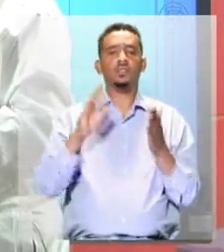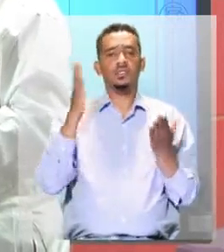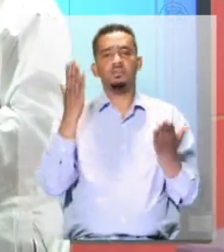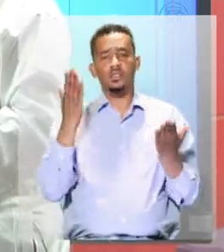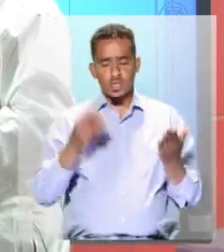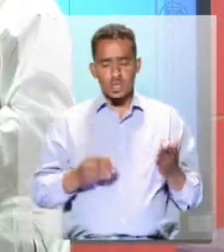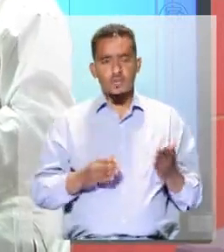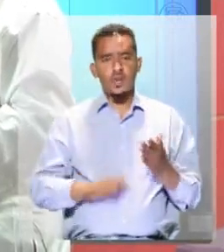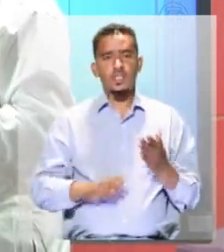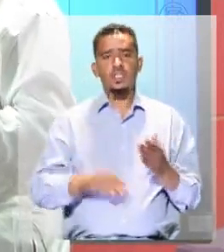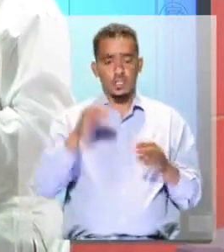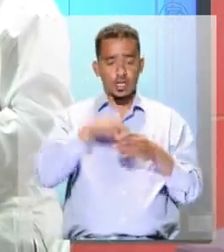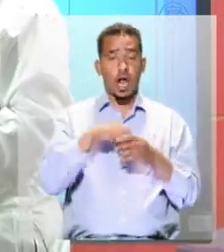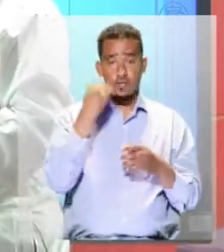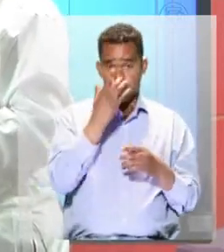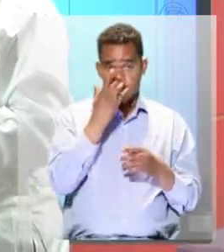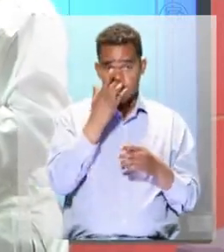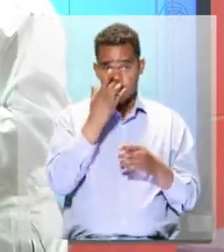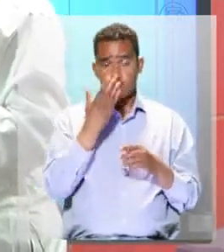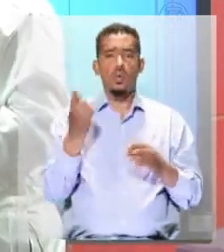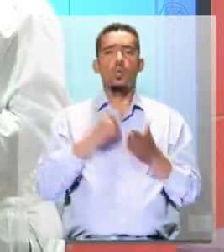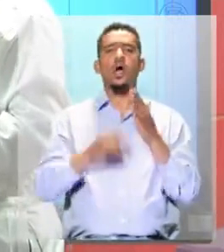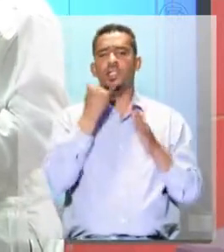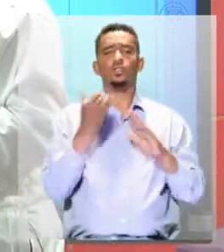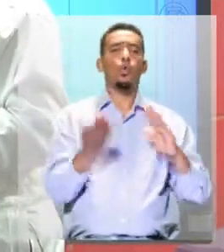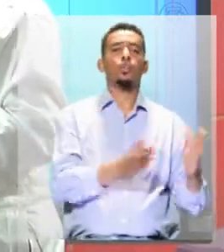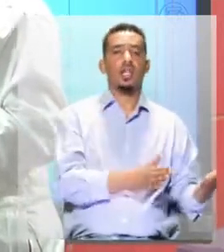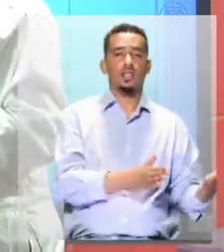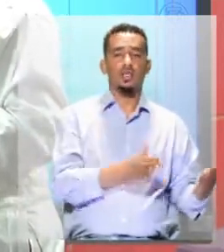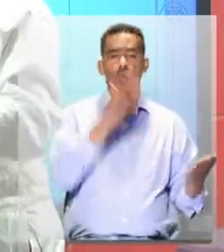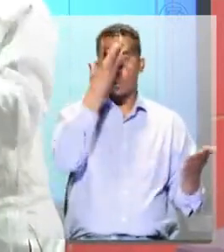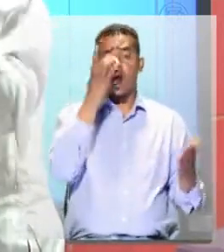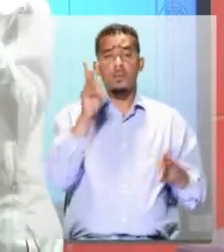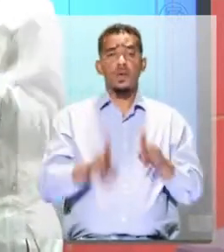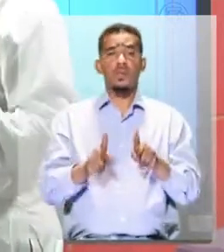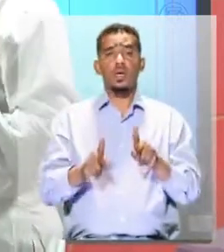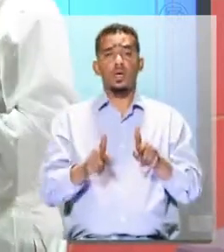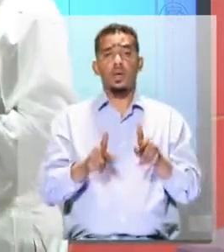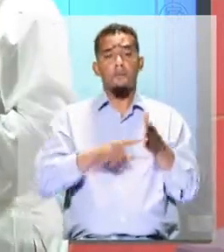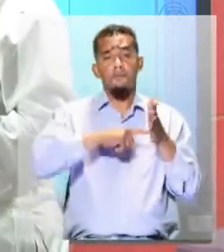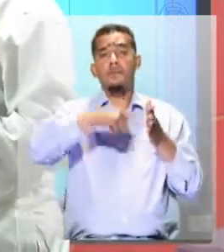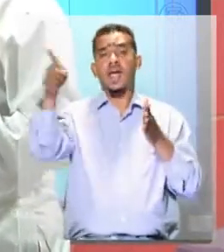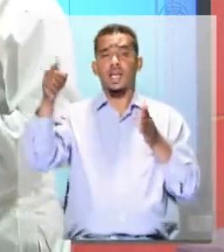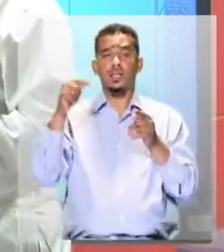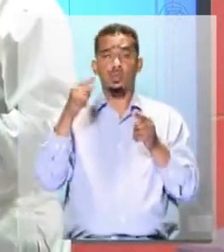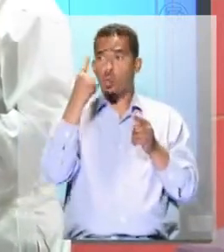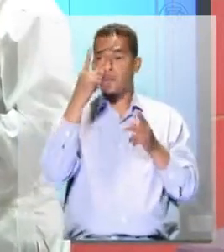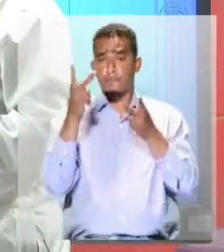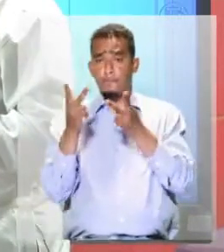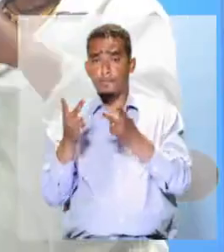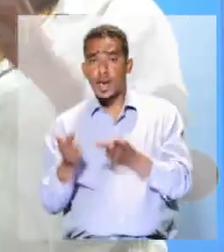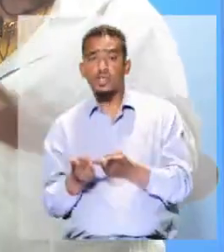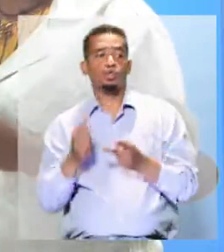in Africa, what is mortality, why people of Africa migrate from one place to